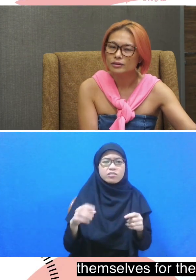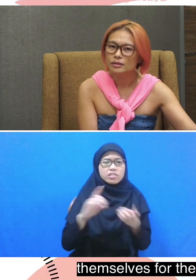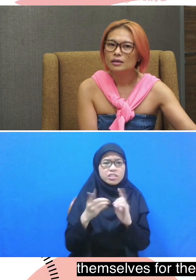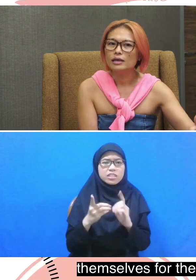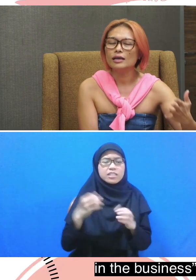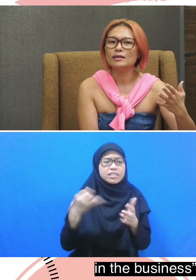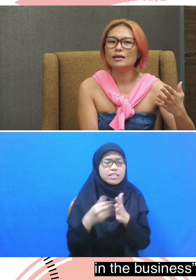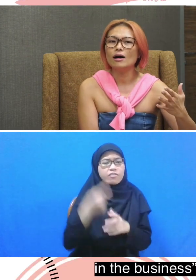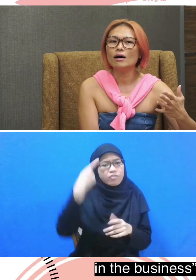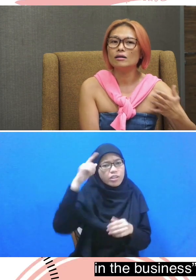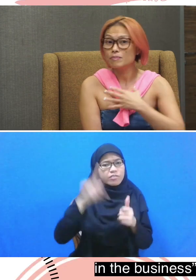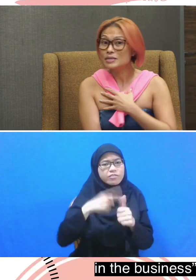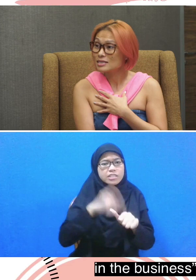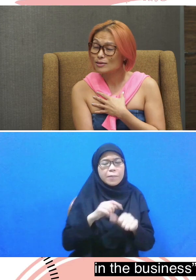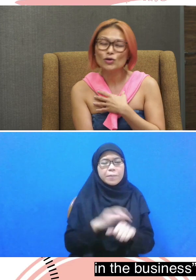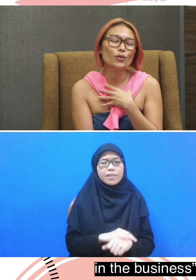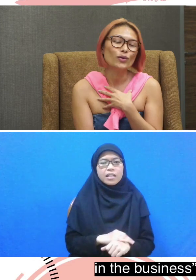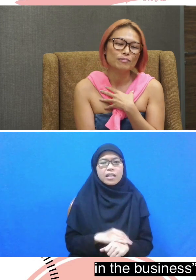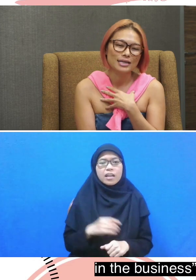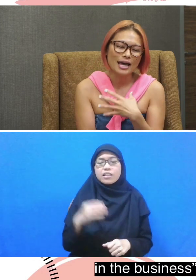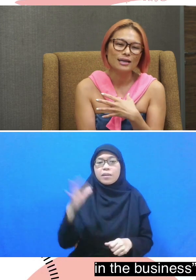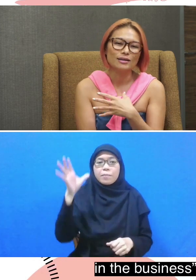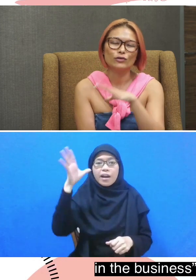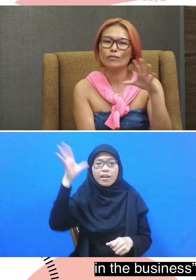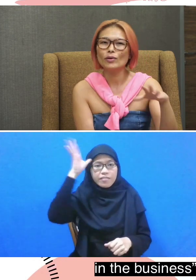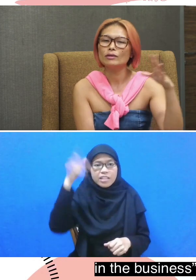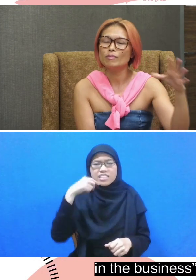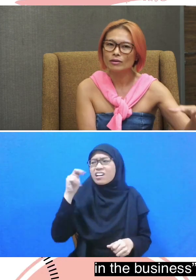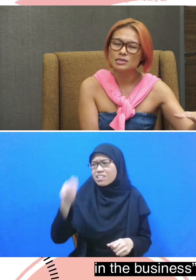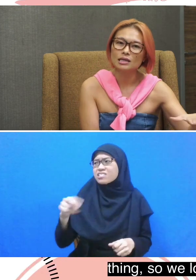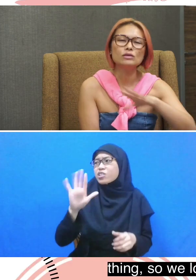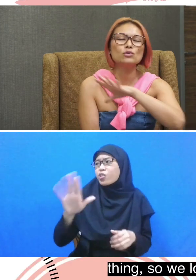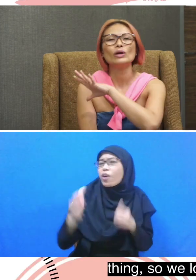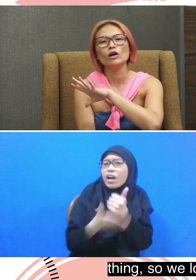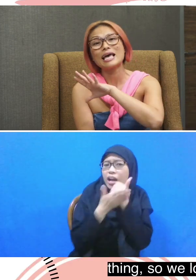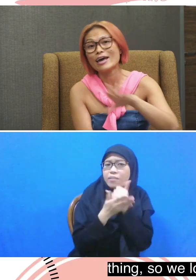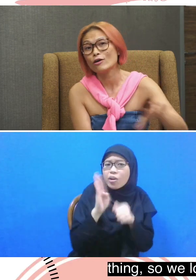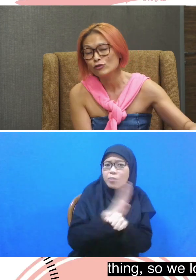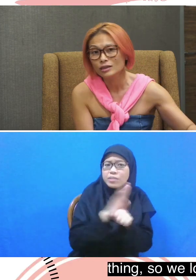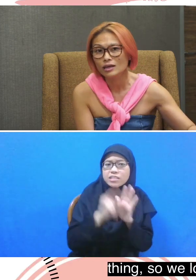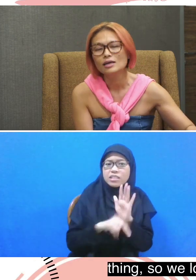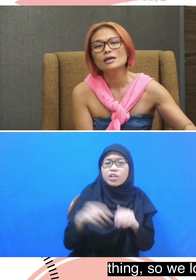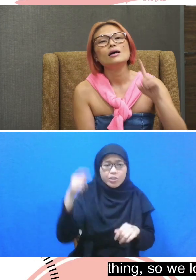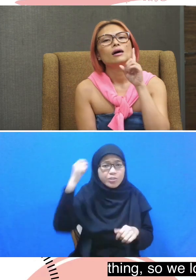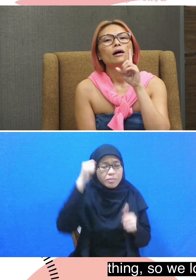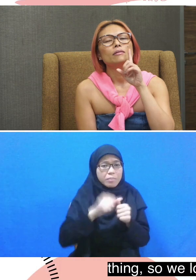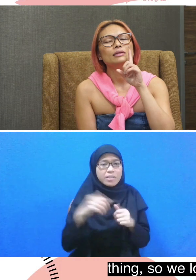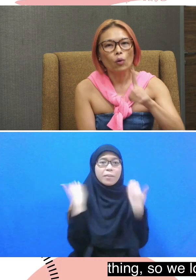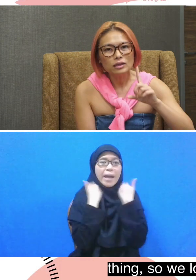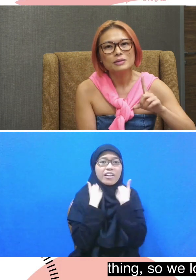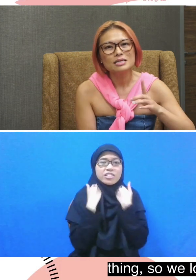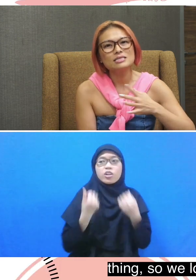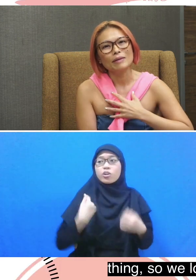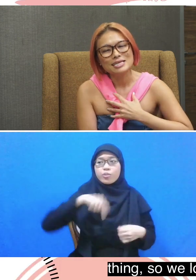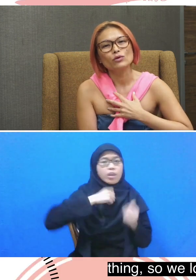help in the business. So my dad, if you remember all the bankruptcy thing, so we lost everything. The